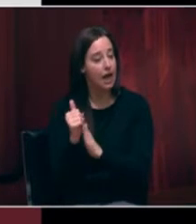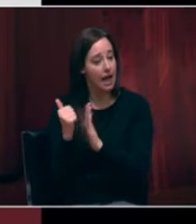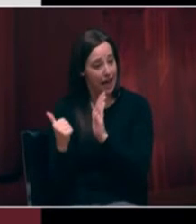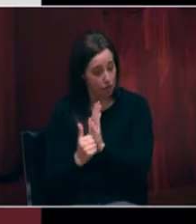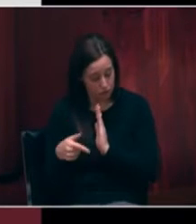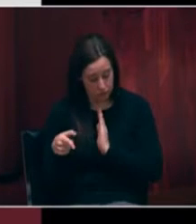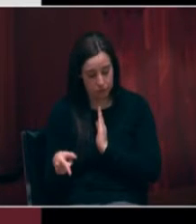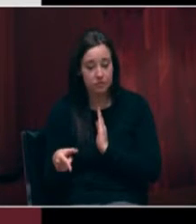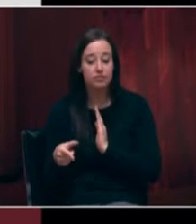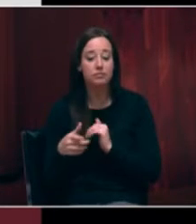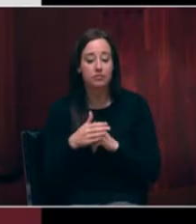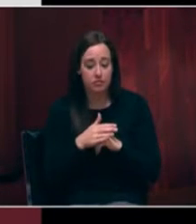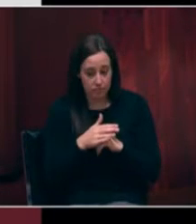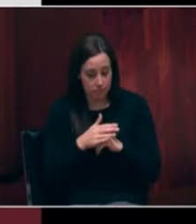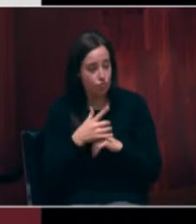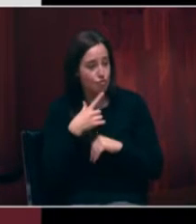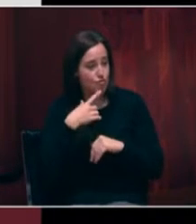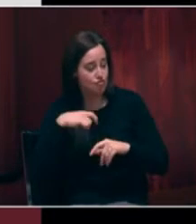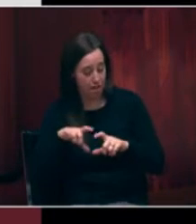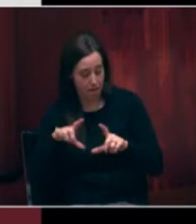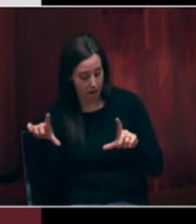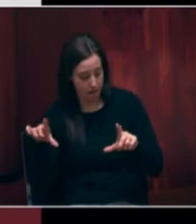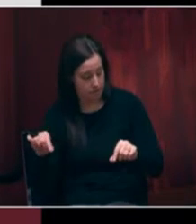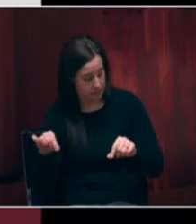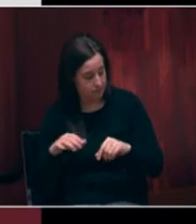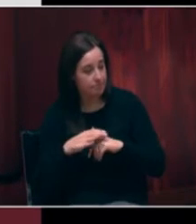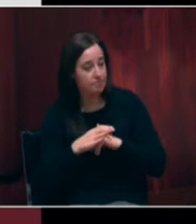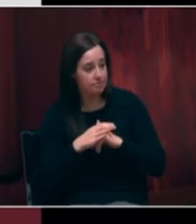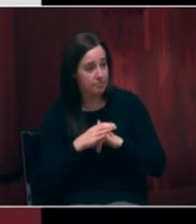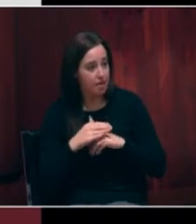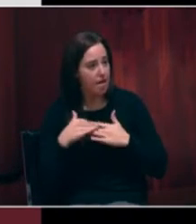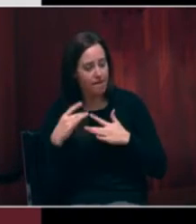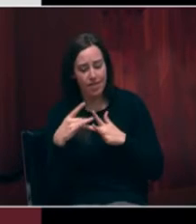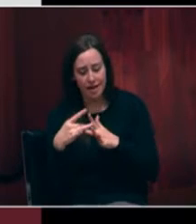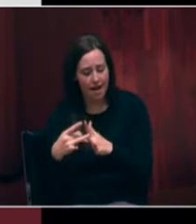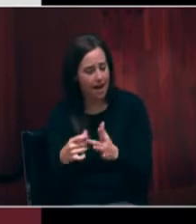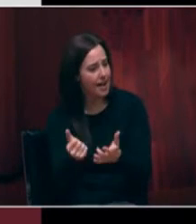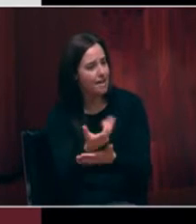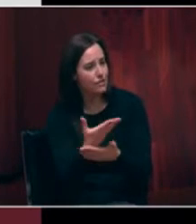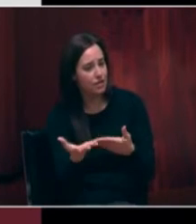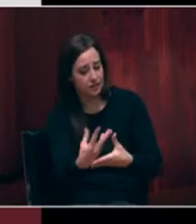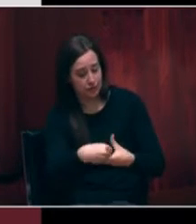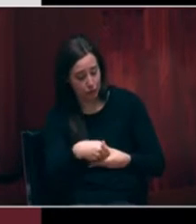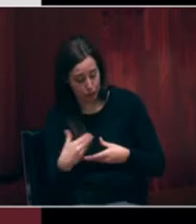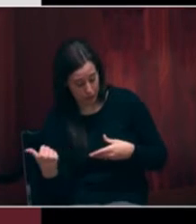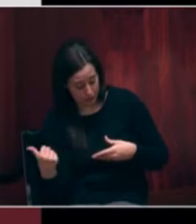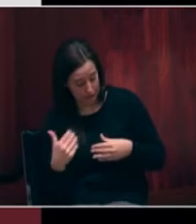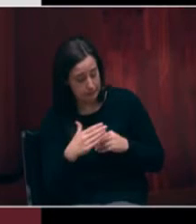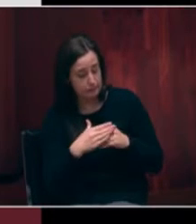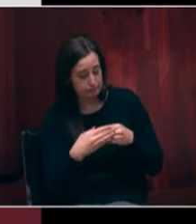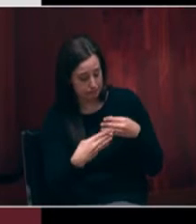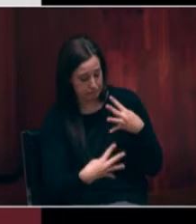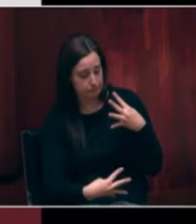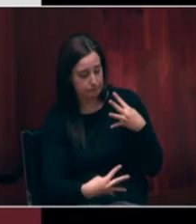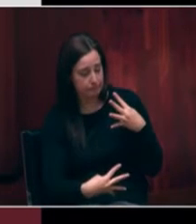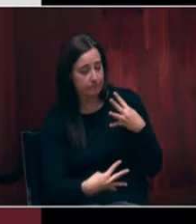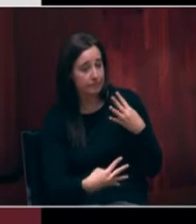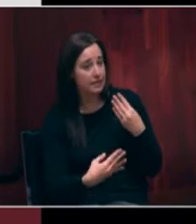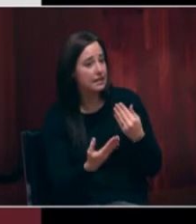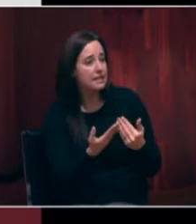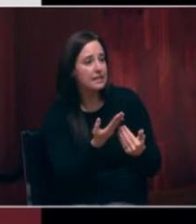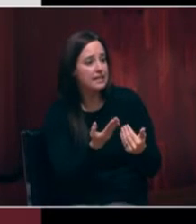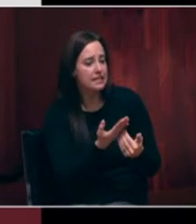some job aids that are available from the Information Center, the guide, everything you need to do in the system. Again,